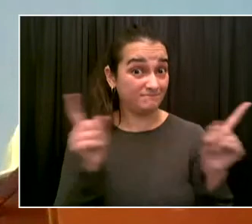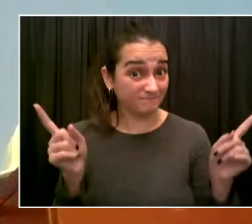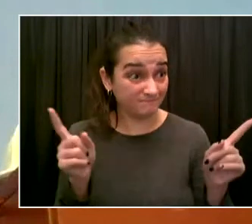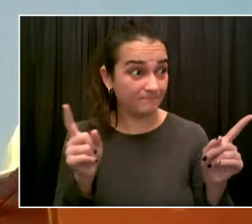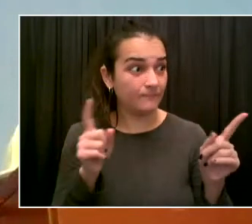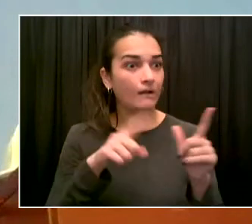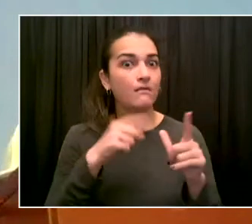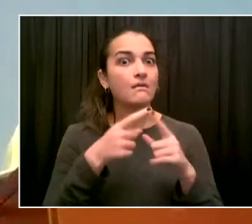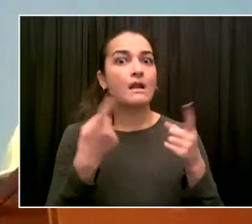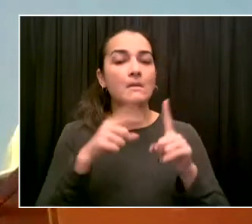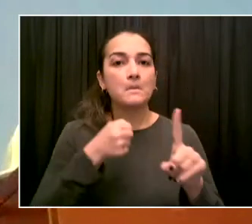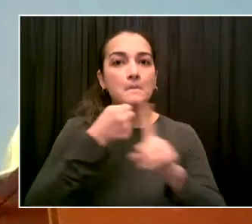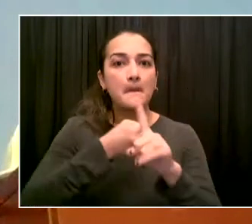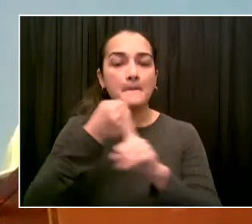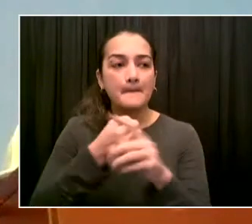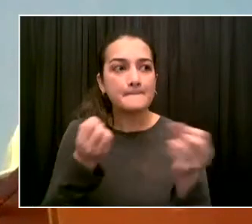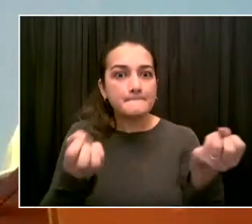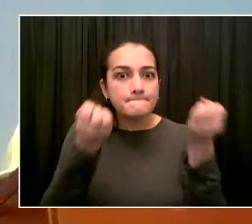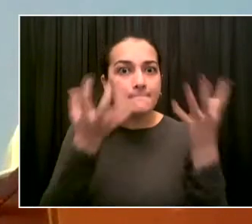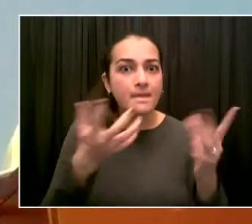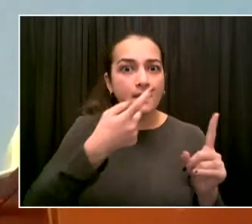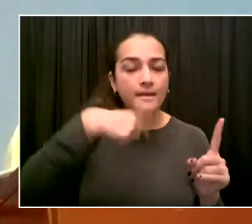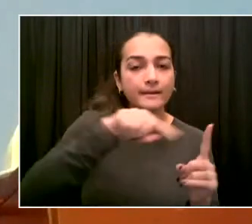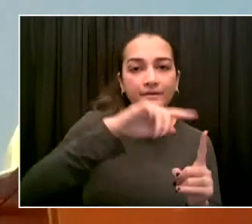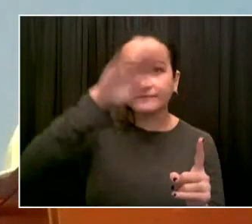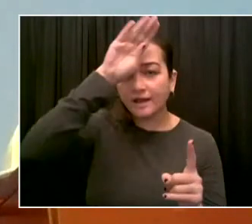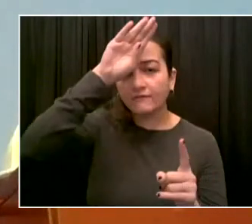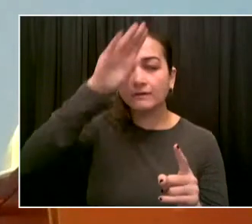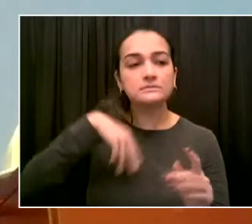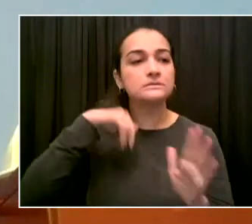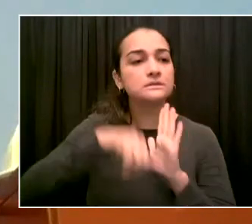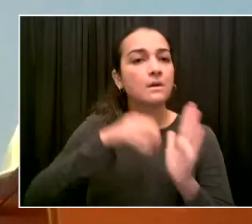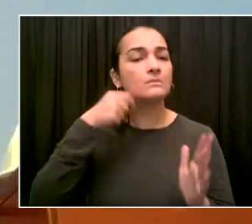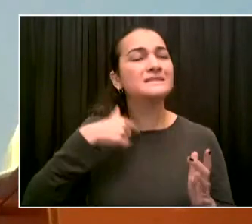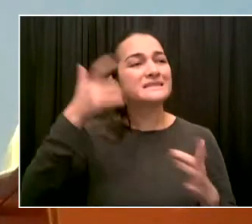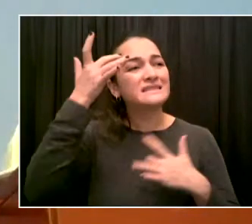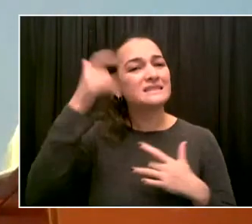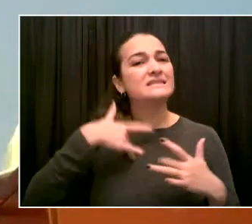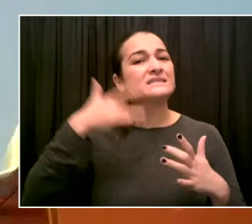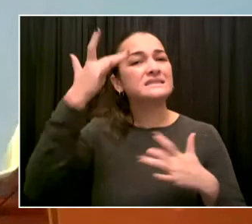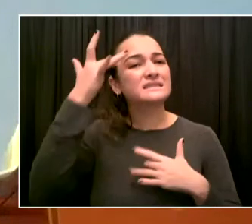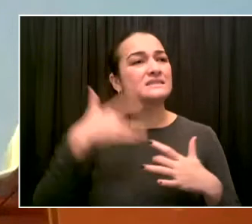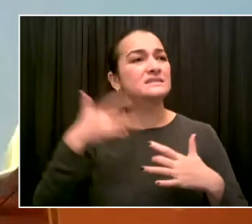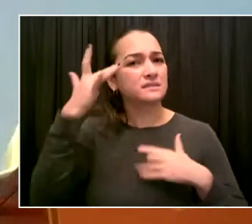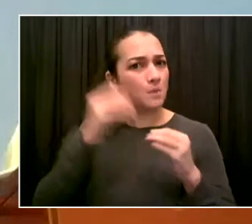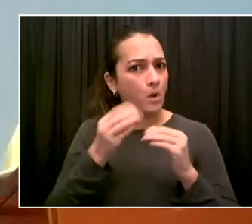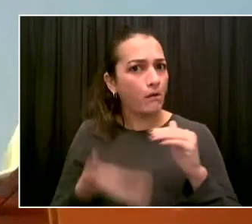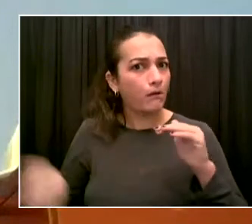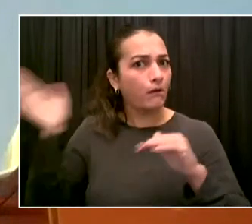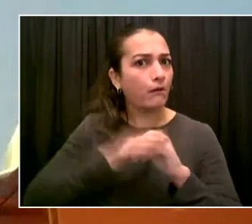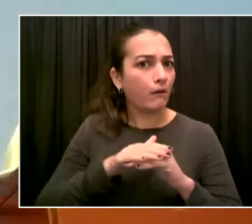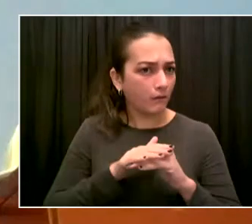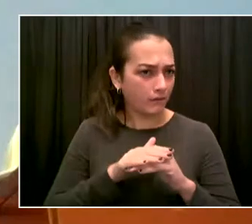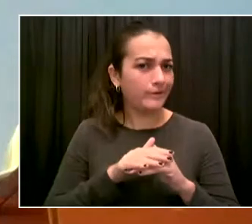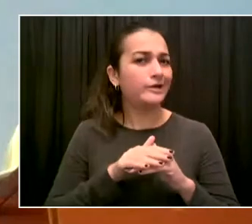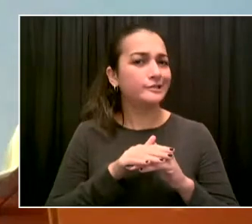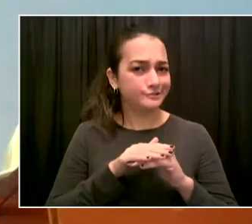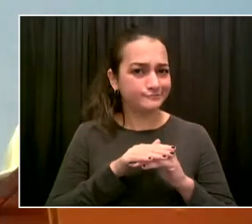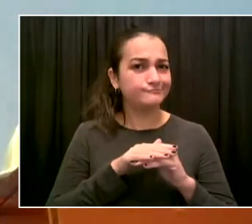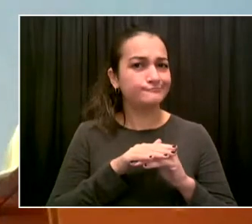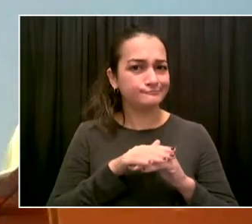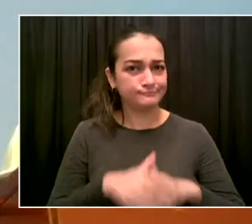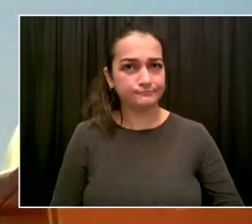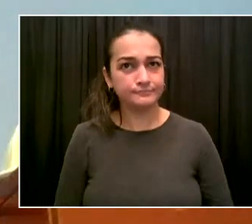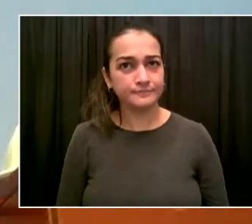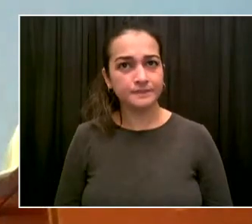200 people come into our medical office every day. And this past week, it's been 700 a day. The